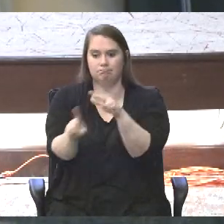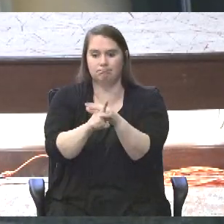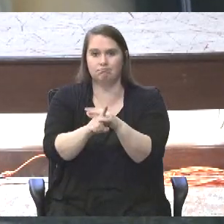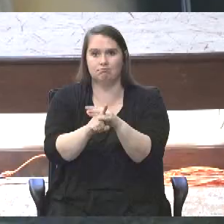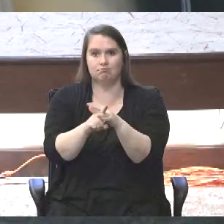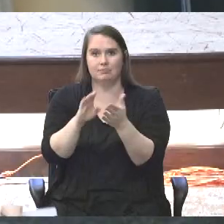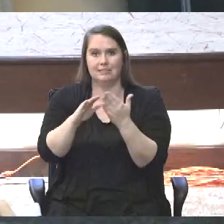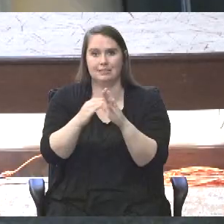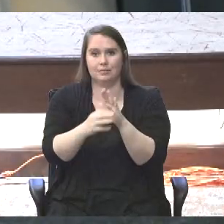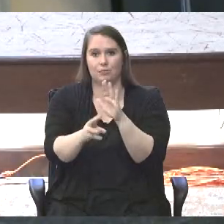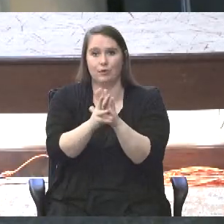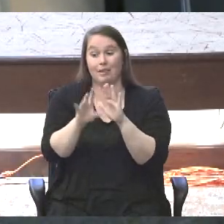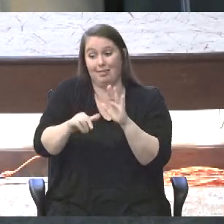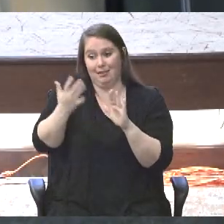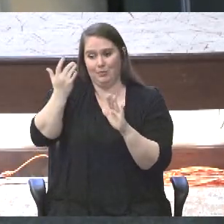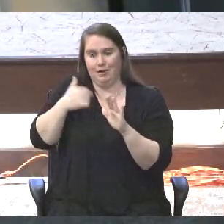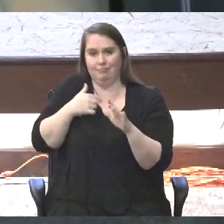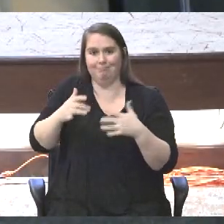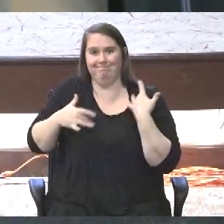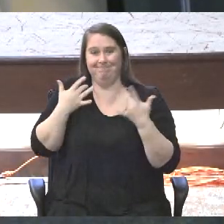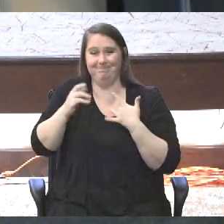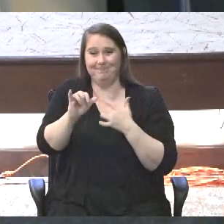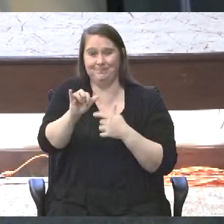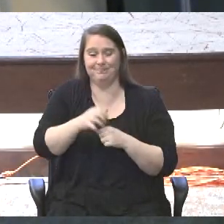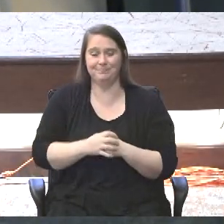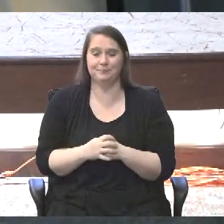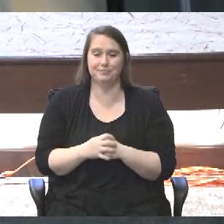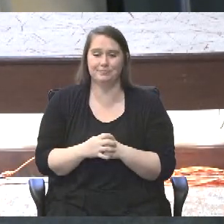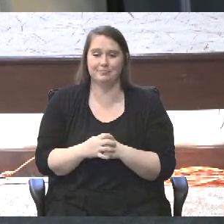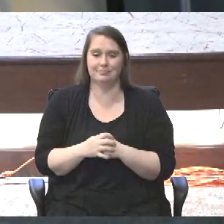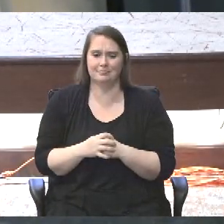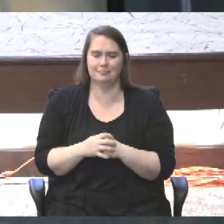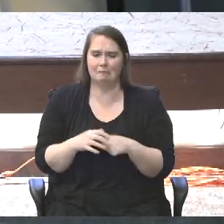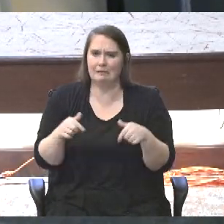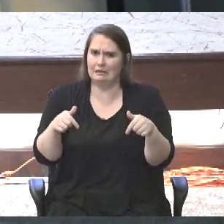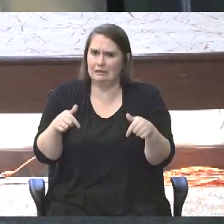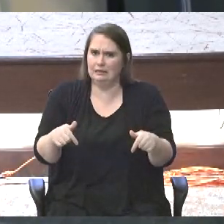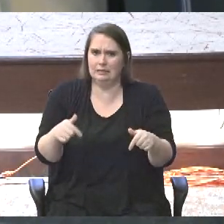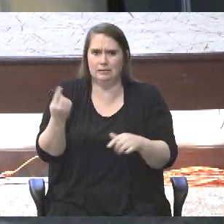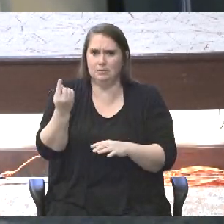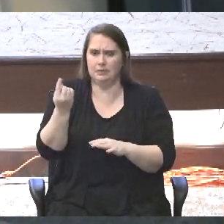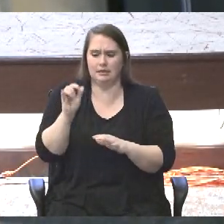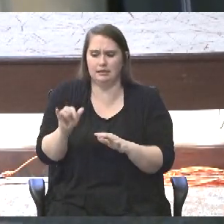that's another reason I'm excited about it, but it's something that